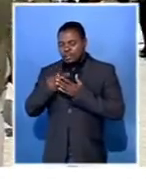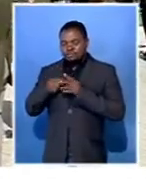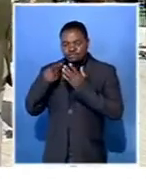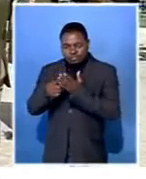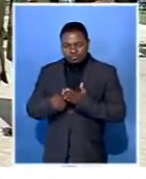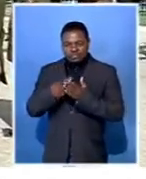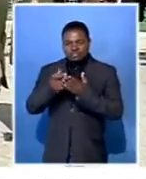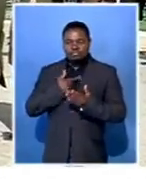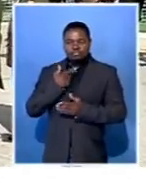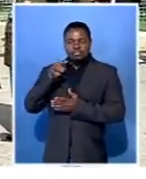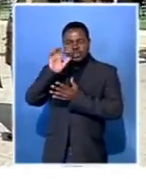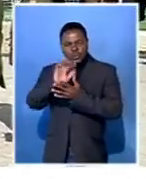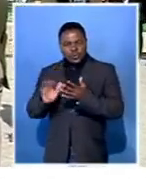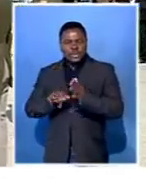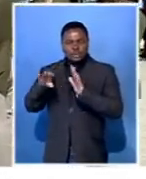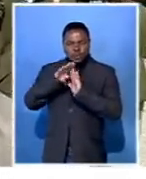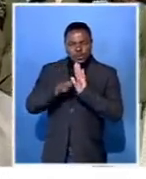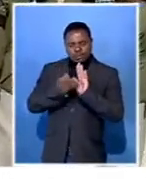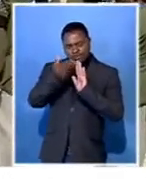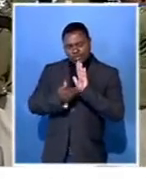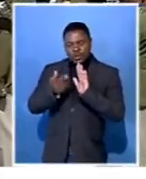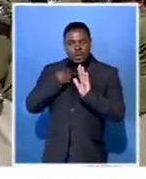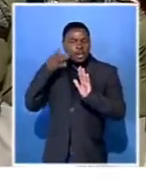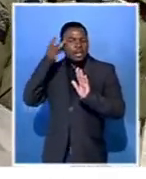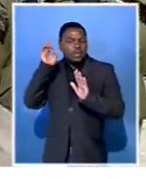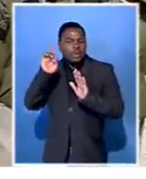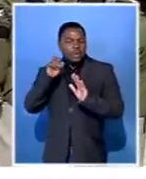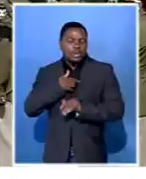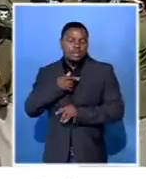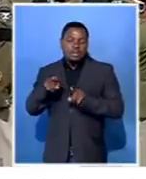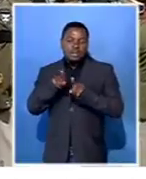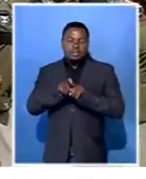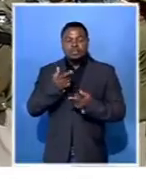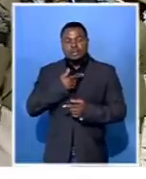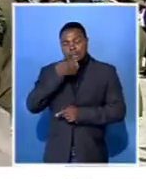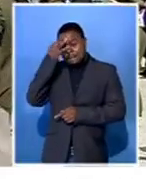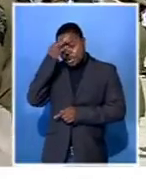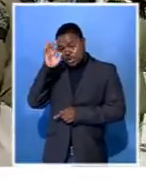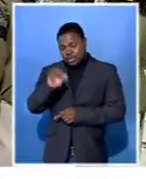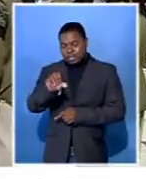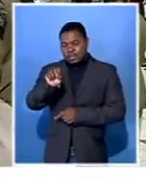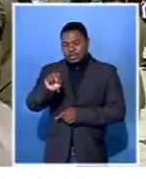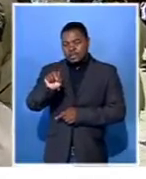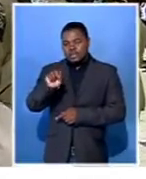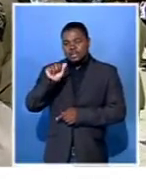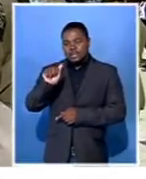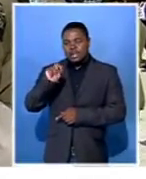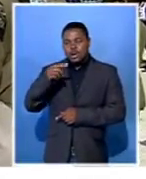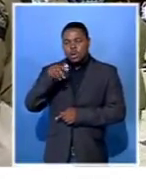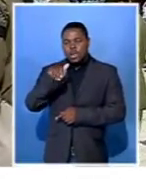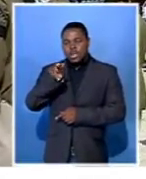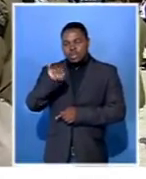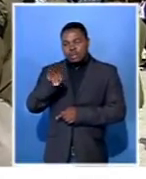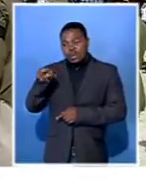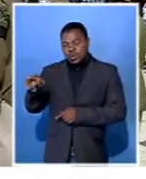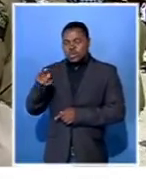obituary, the eulogy, and the program. We heard there Professor Stanley Sangweni urging the president to continue with